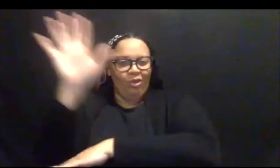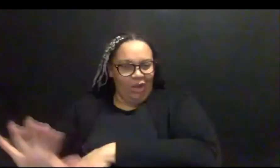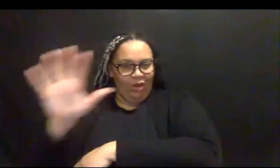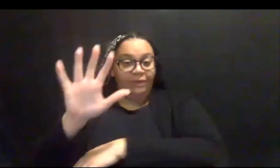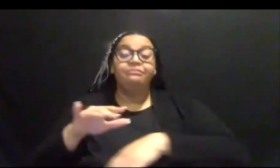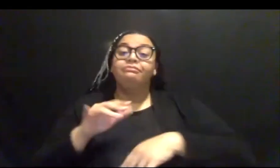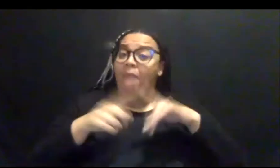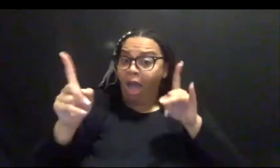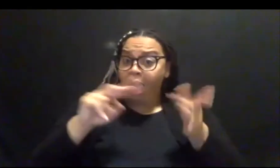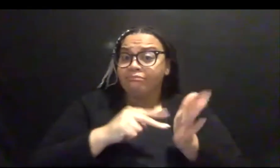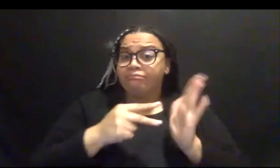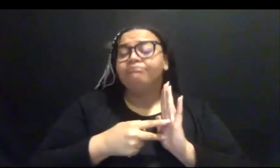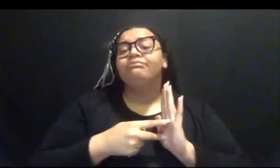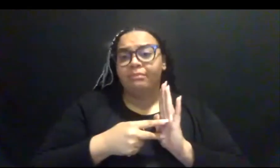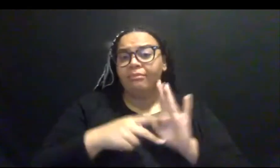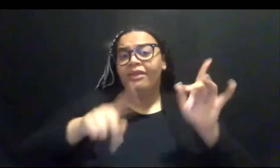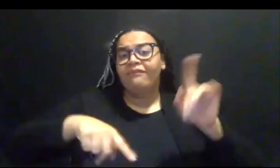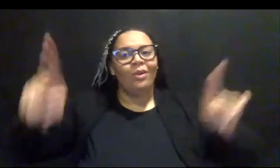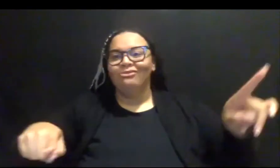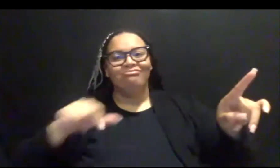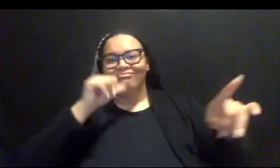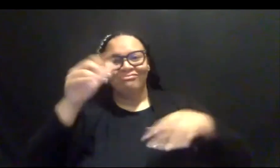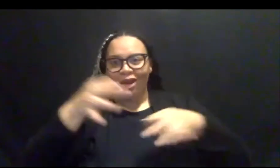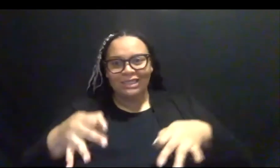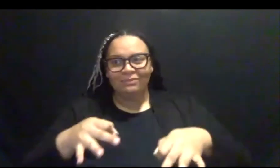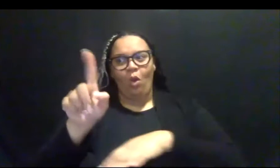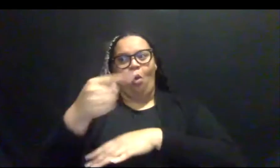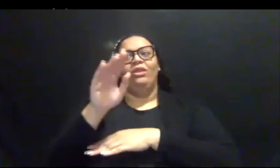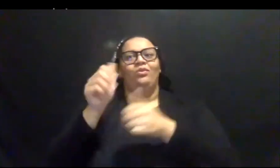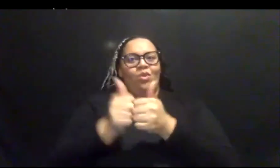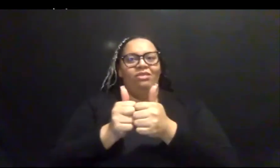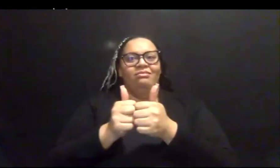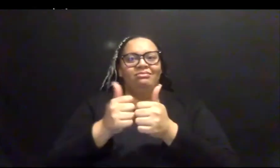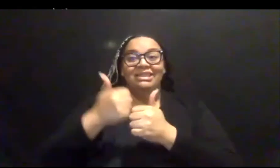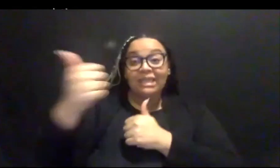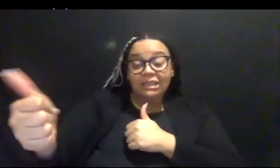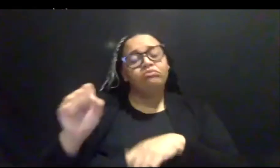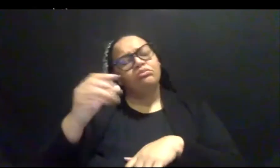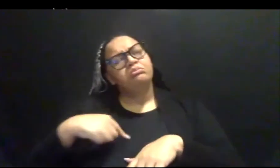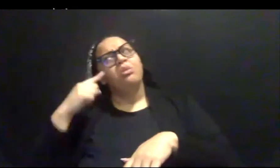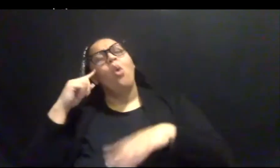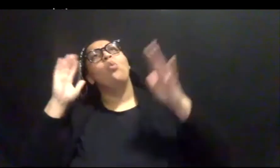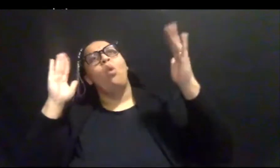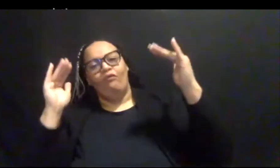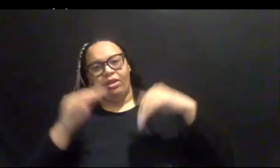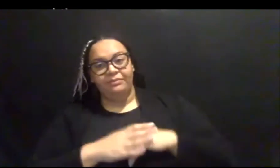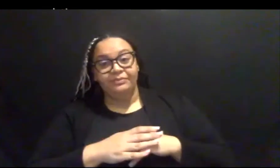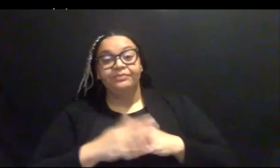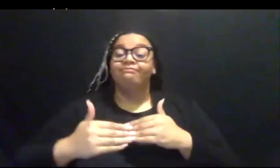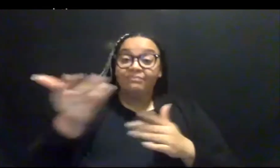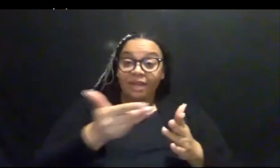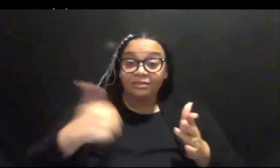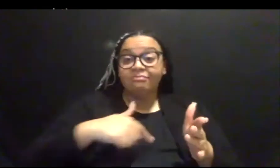there's a good chunk of the variation that's not explained by distance alone. So this seemed promising. And so the next thing we wanted to do was test